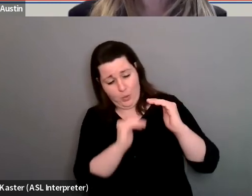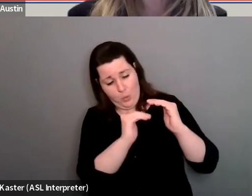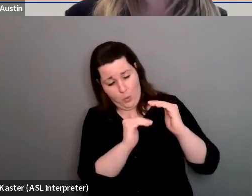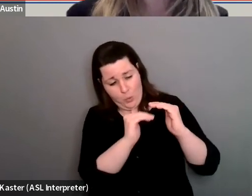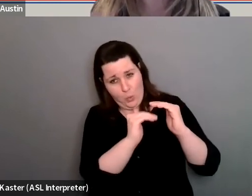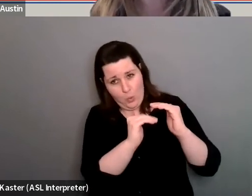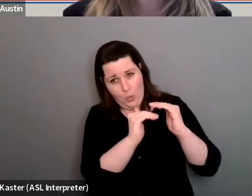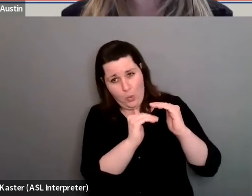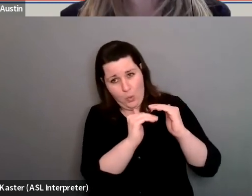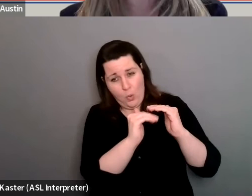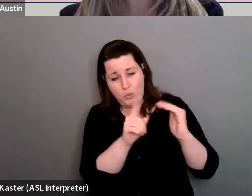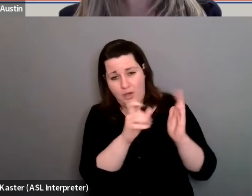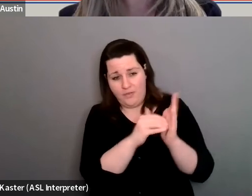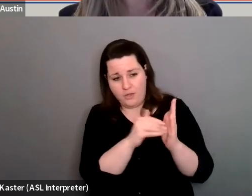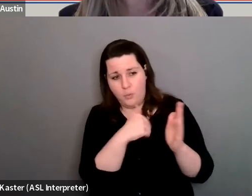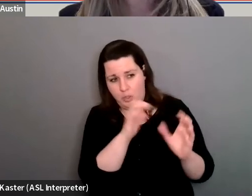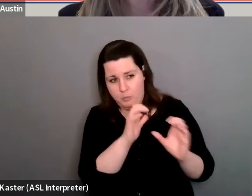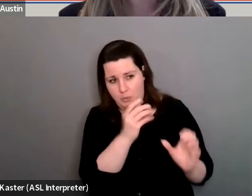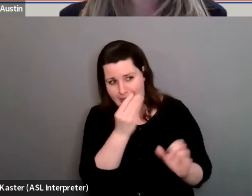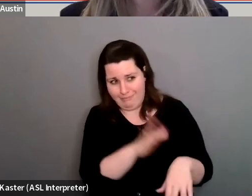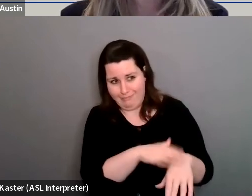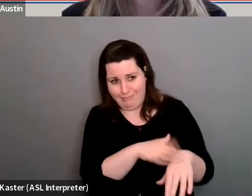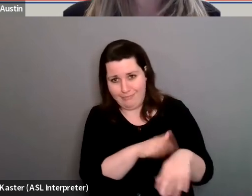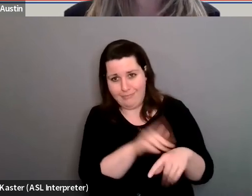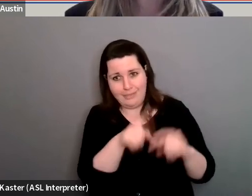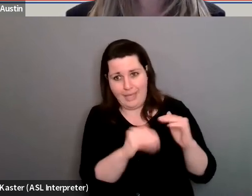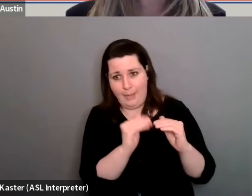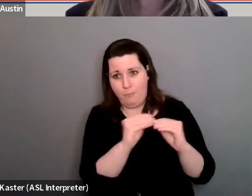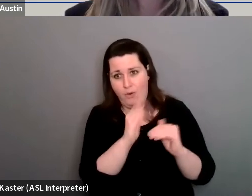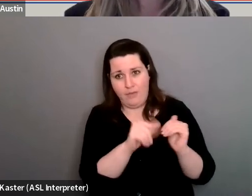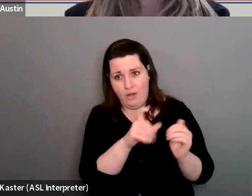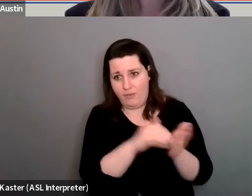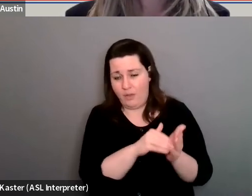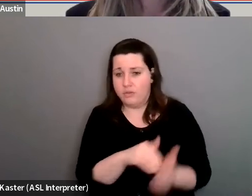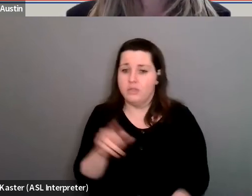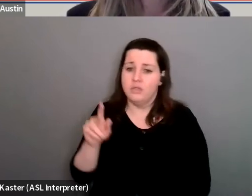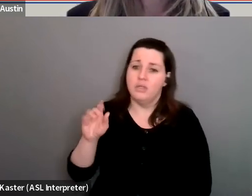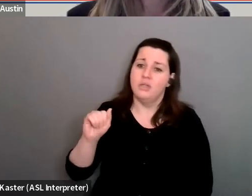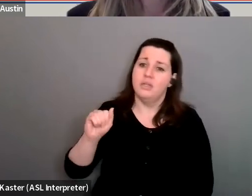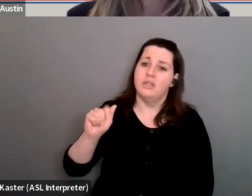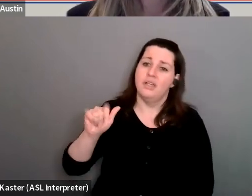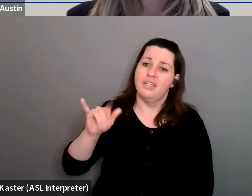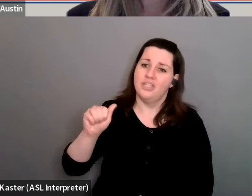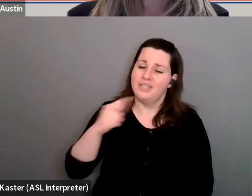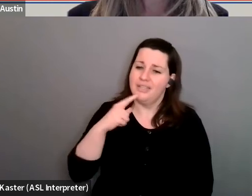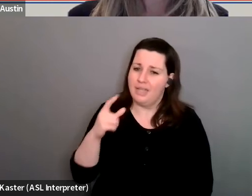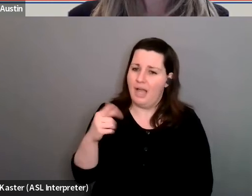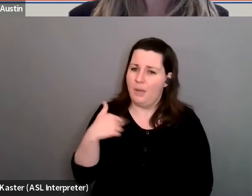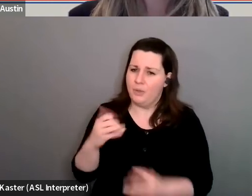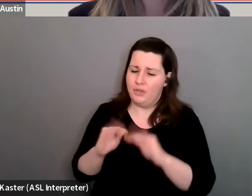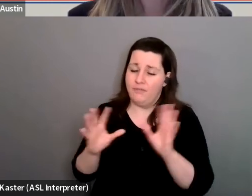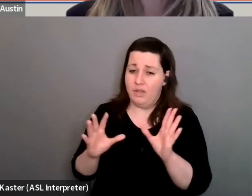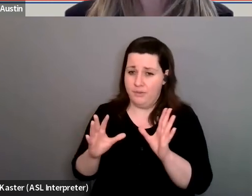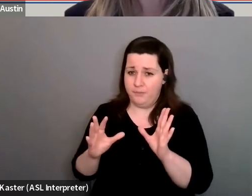100,000, but they cannot go over. You wouldn't want to go over. Yeah. Can I clarify and correct me if I'm wrong? It was